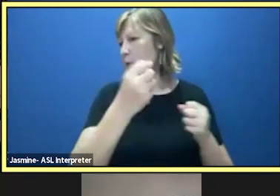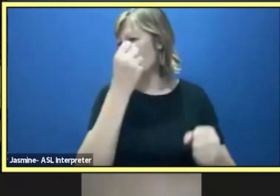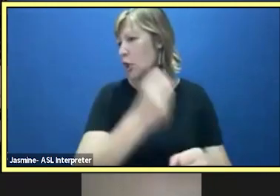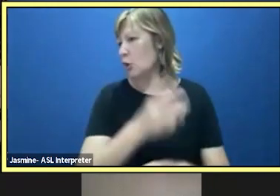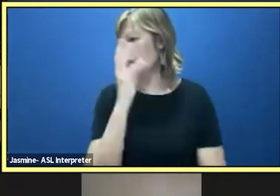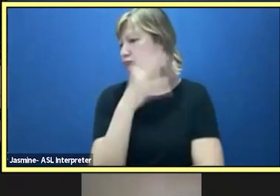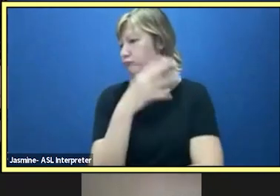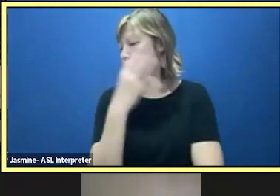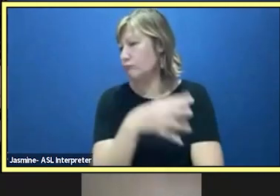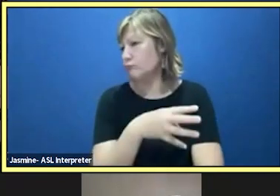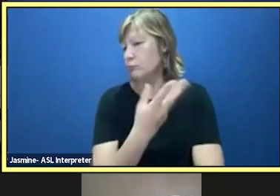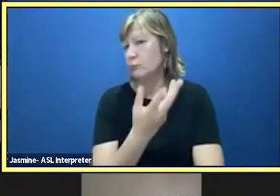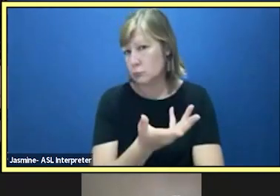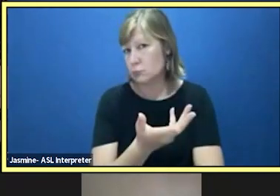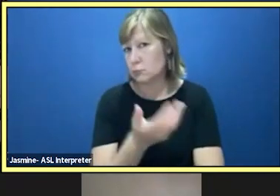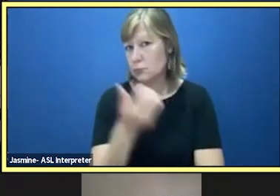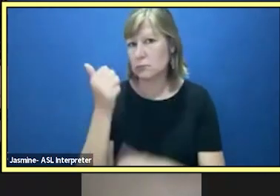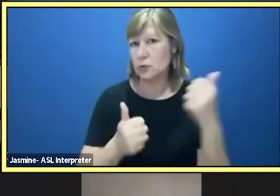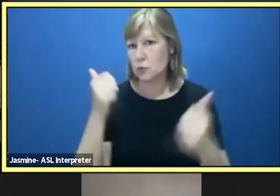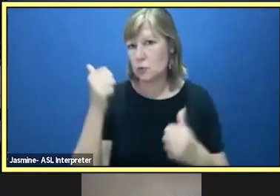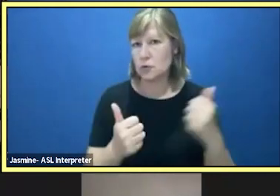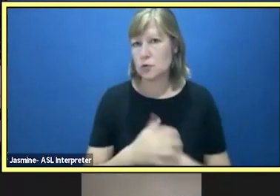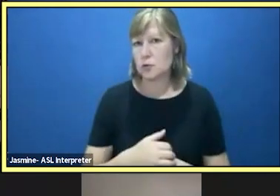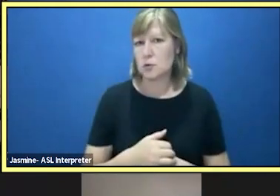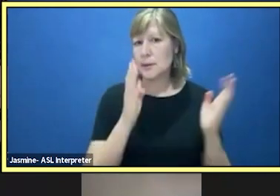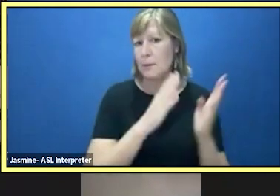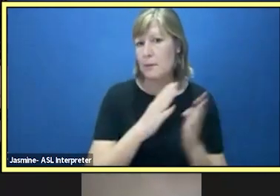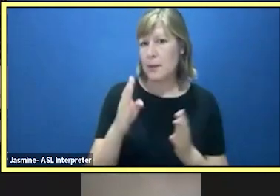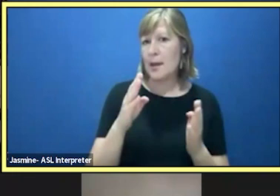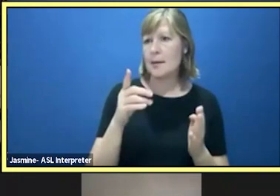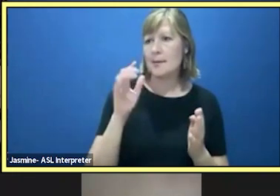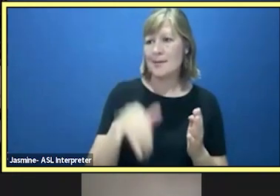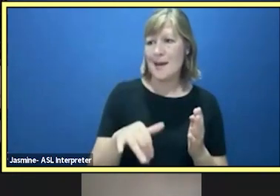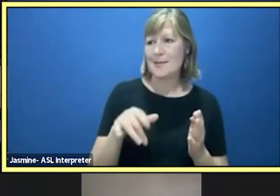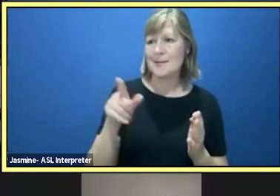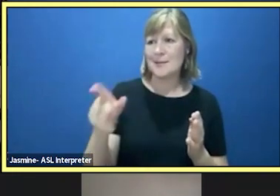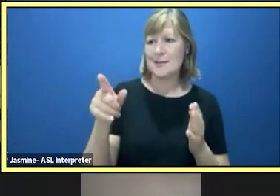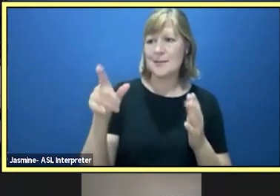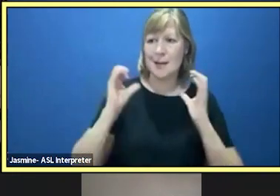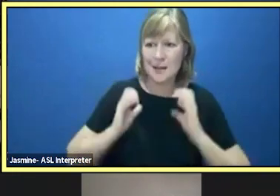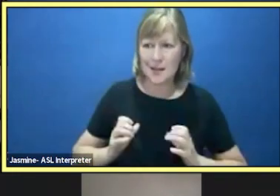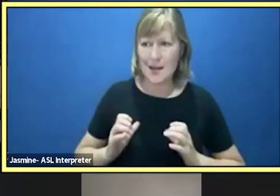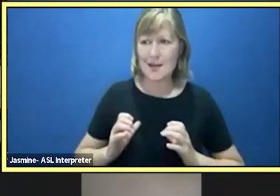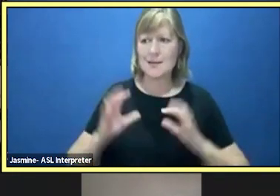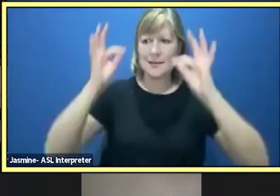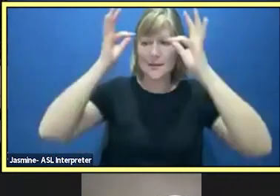is identifying as their needs and wants. And we need to make sure that that's indeed happening.